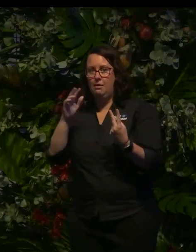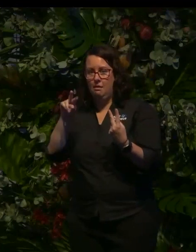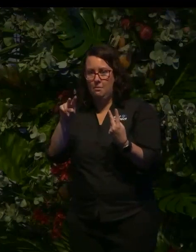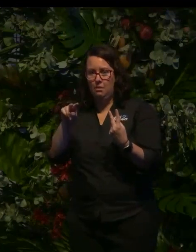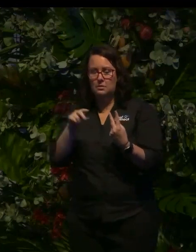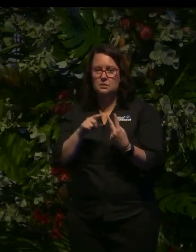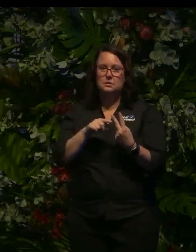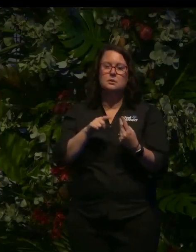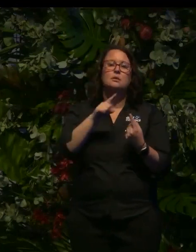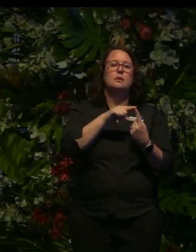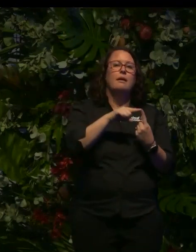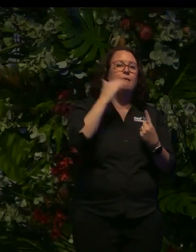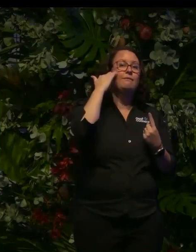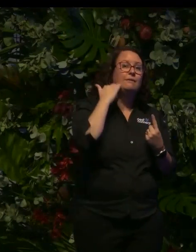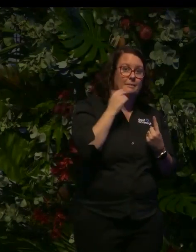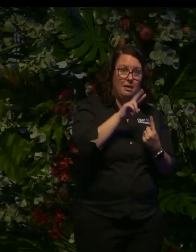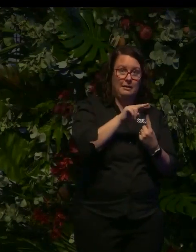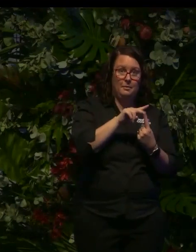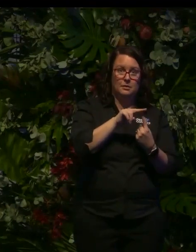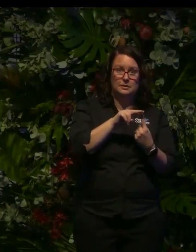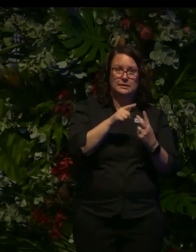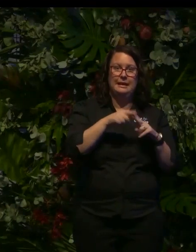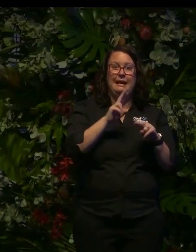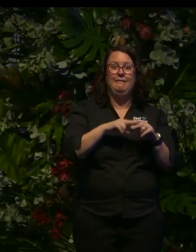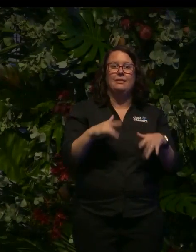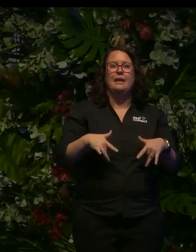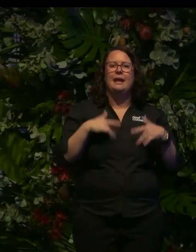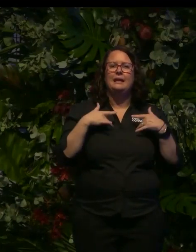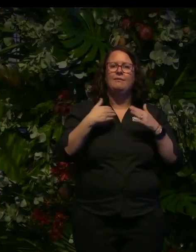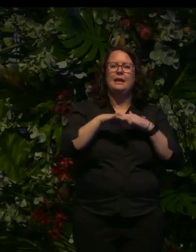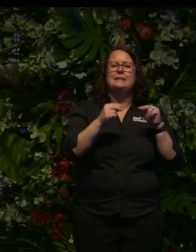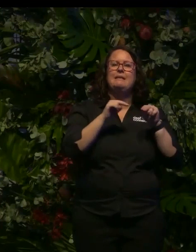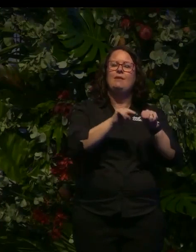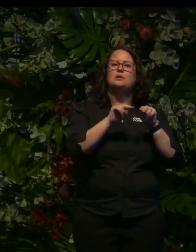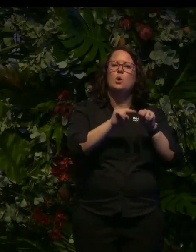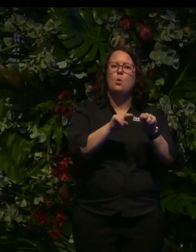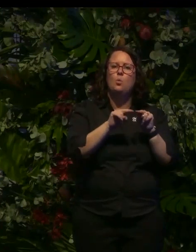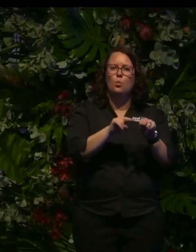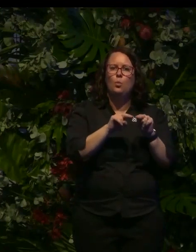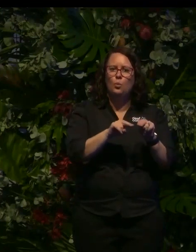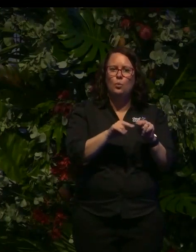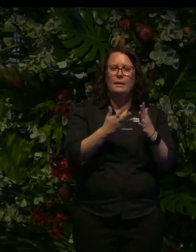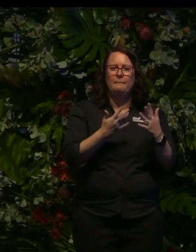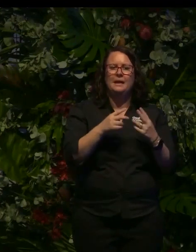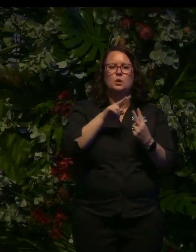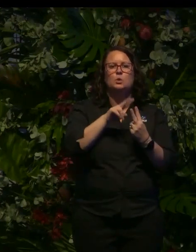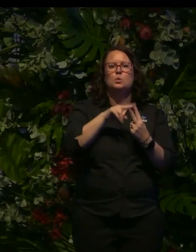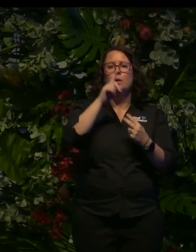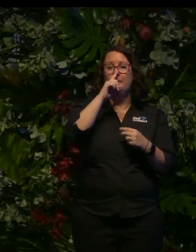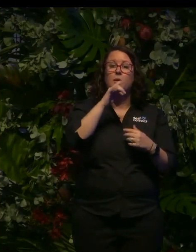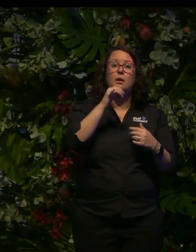about female couples. If they live in what we call a de facto relationship, so that they're a couple or they're